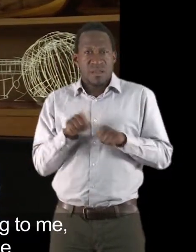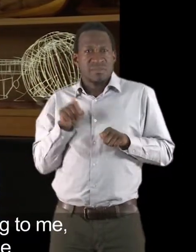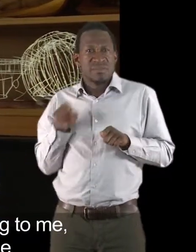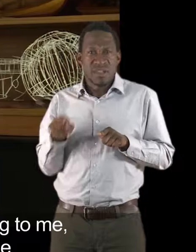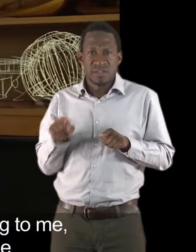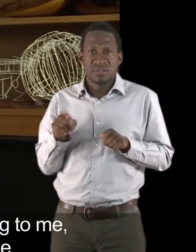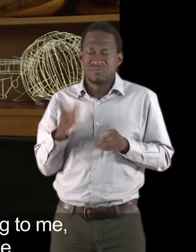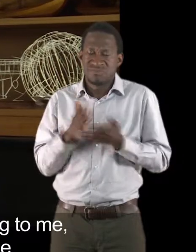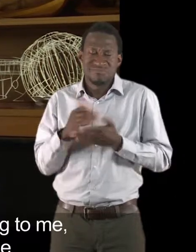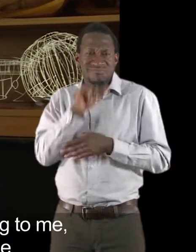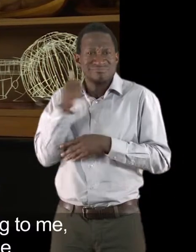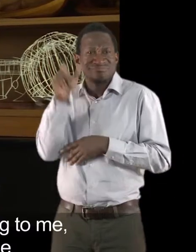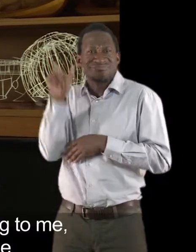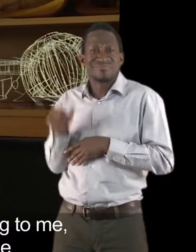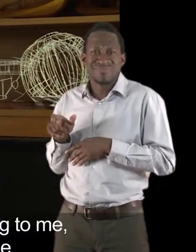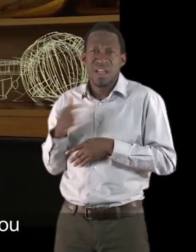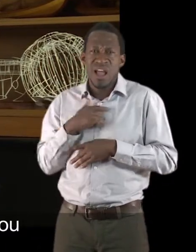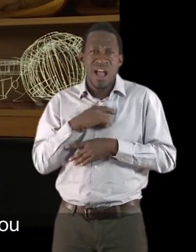well, Ronnie,